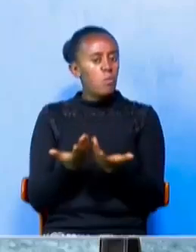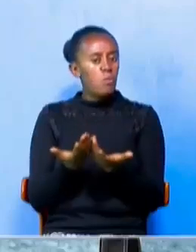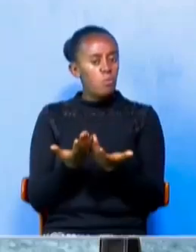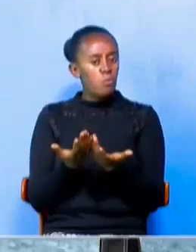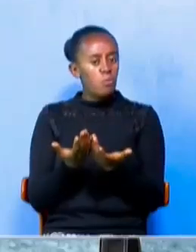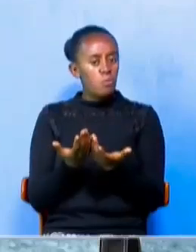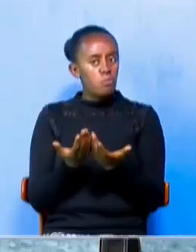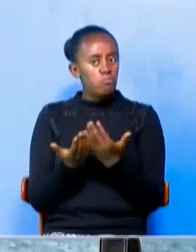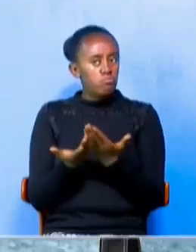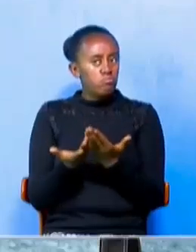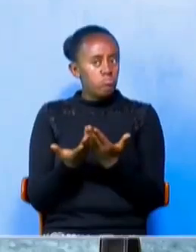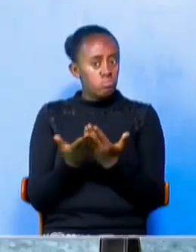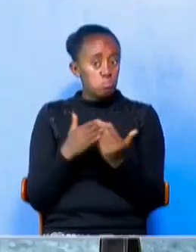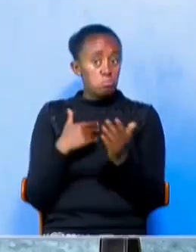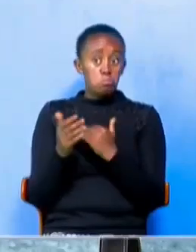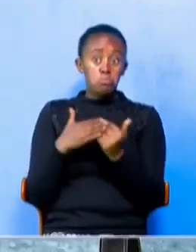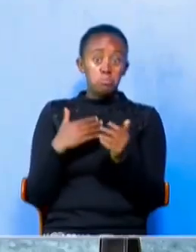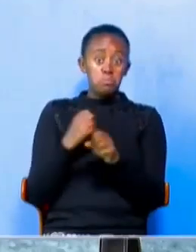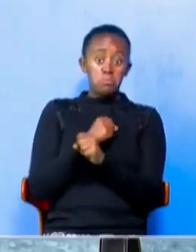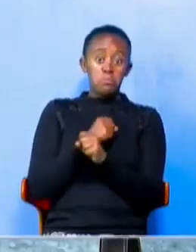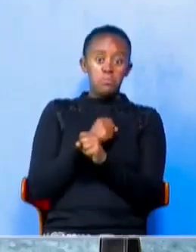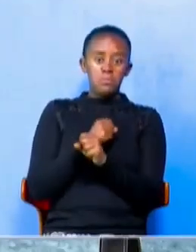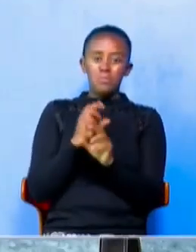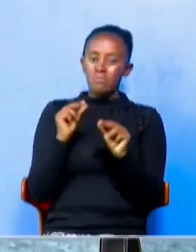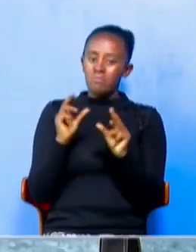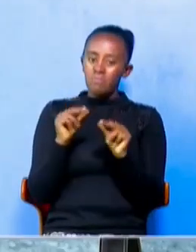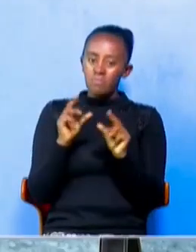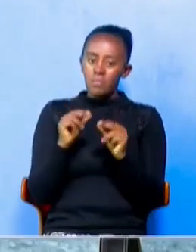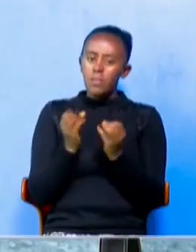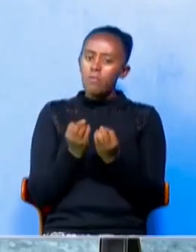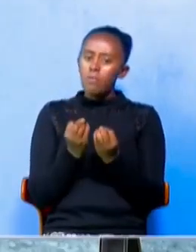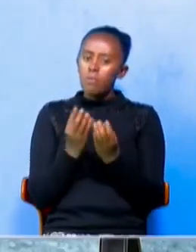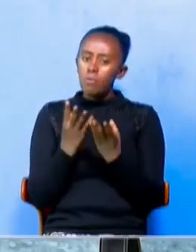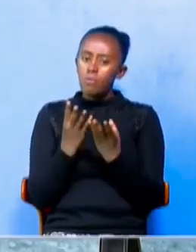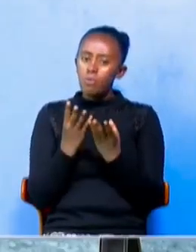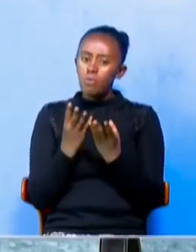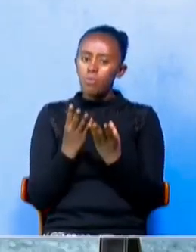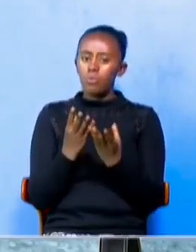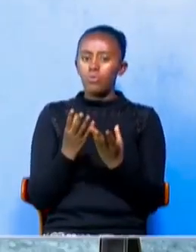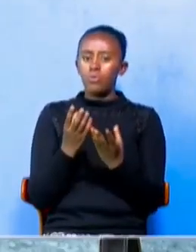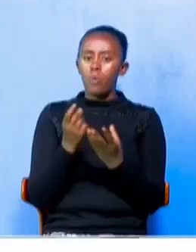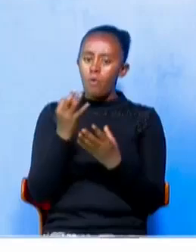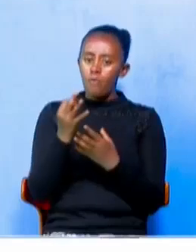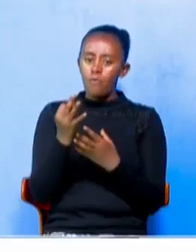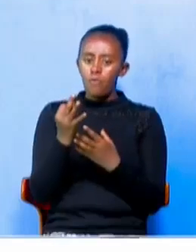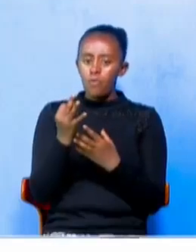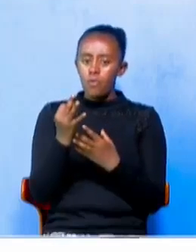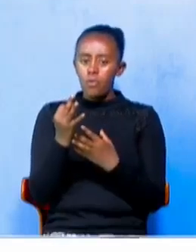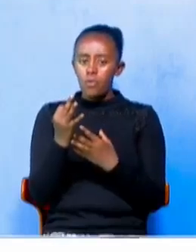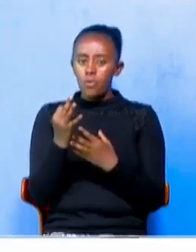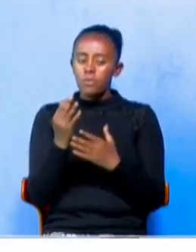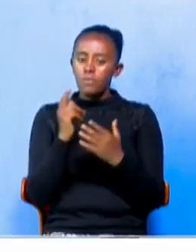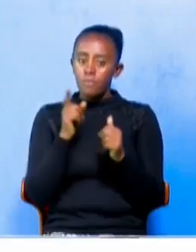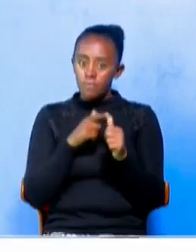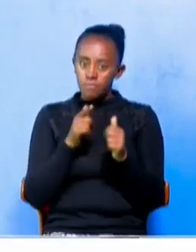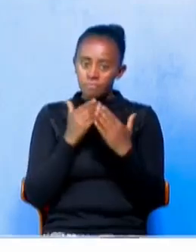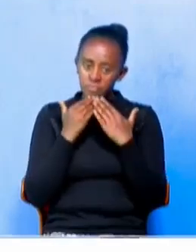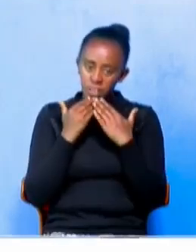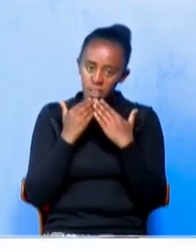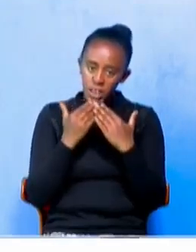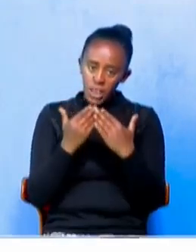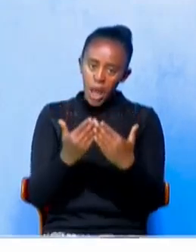Simply, no, right? You have to use a lot of you should thank him, it's okay?